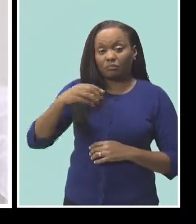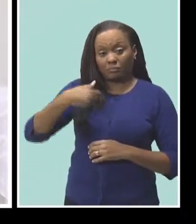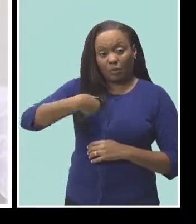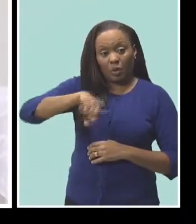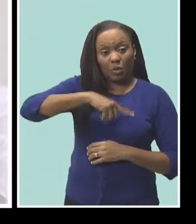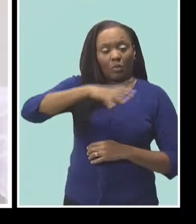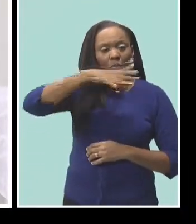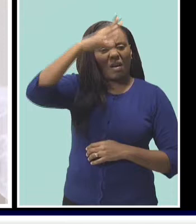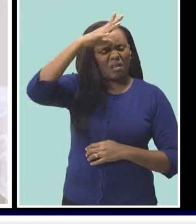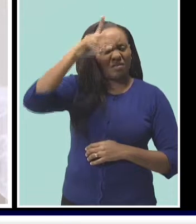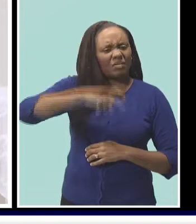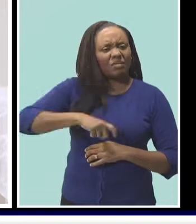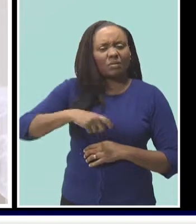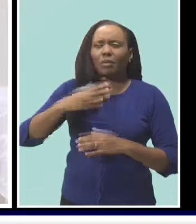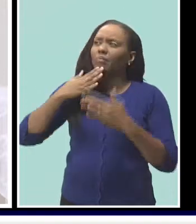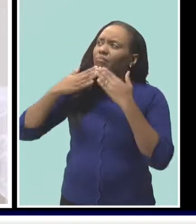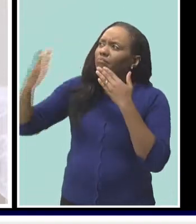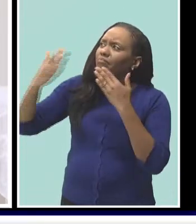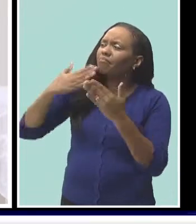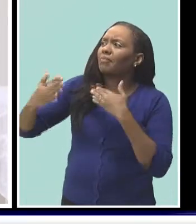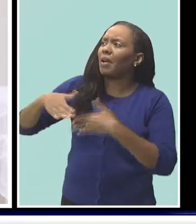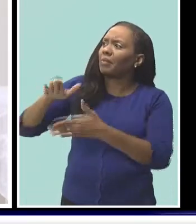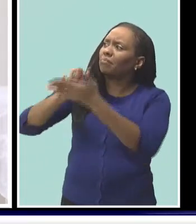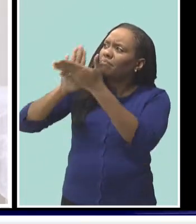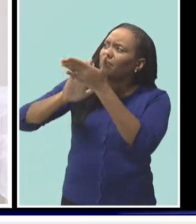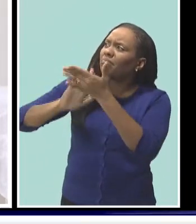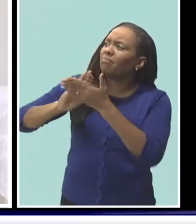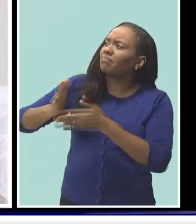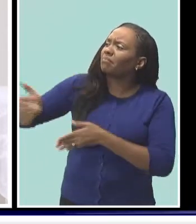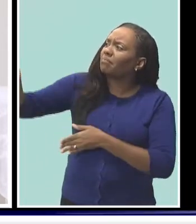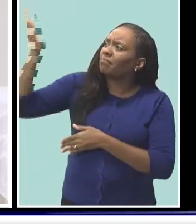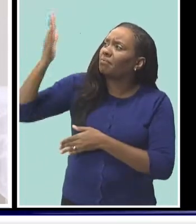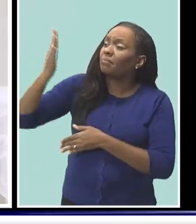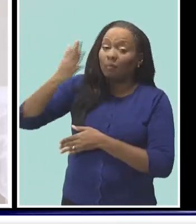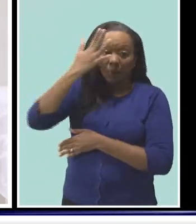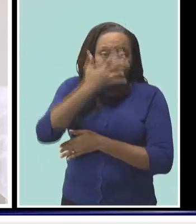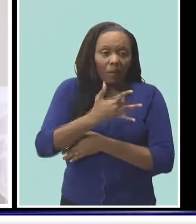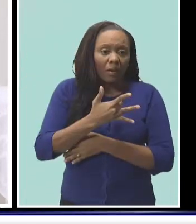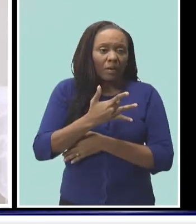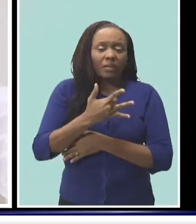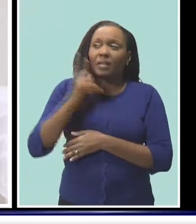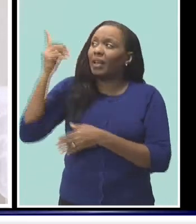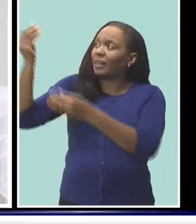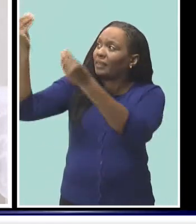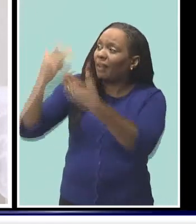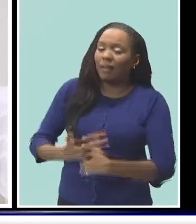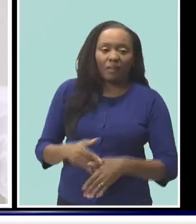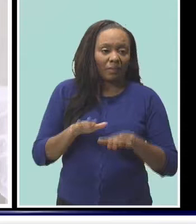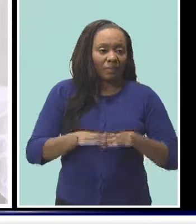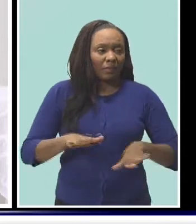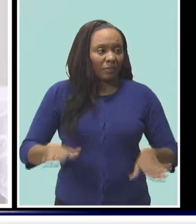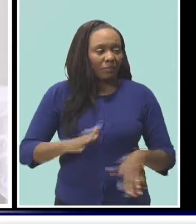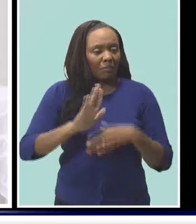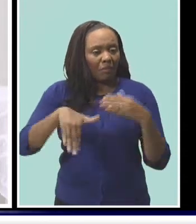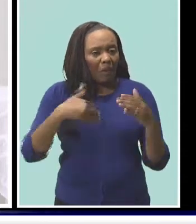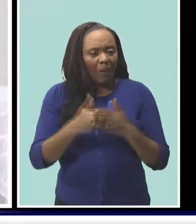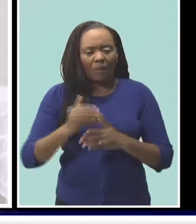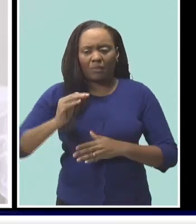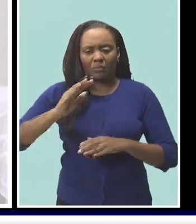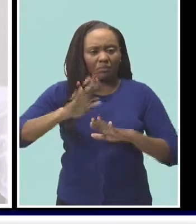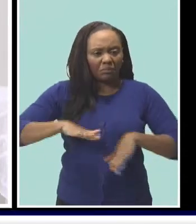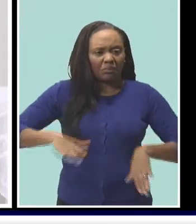and praise God for each of our children, each of those